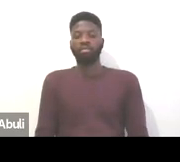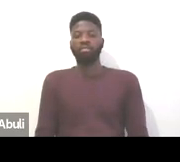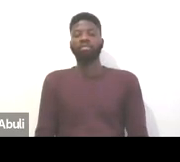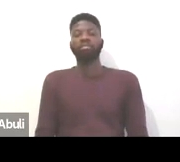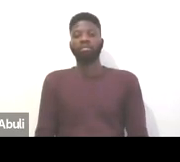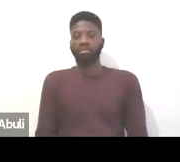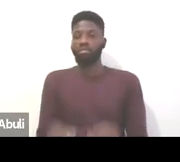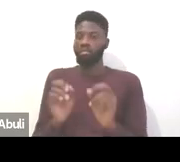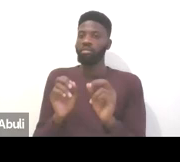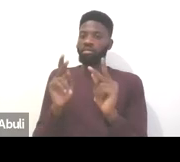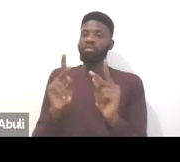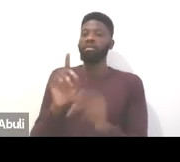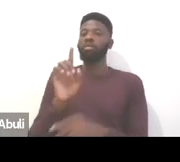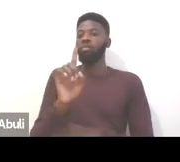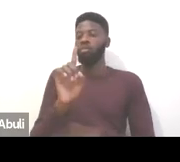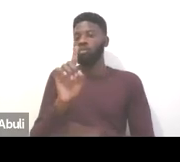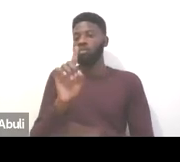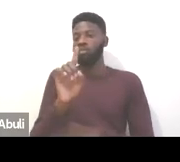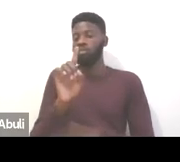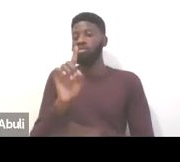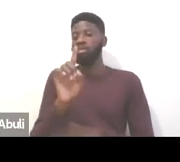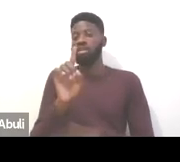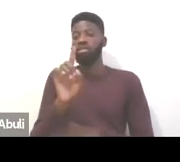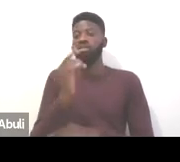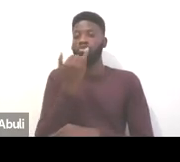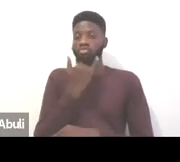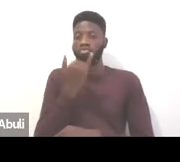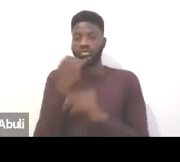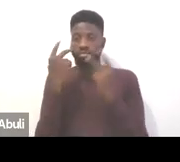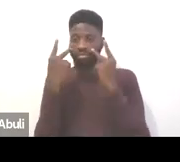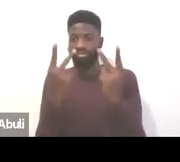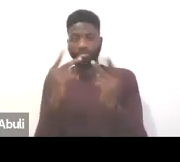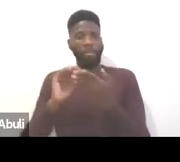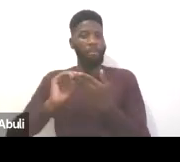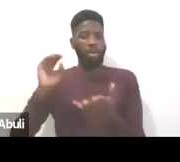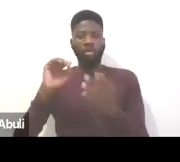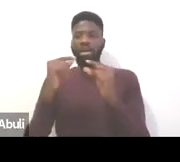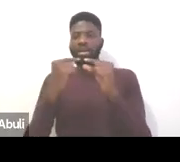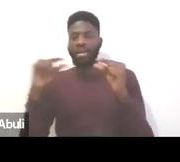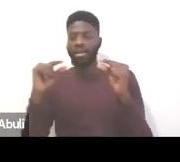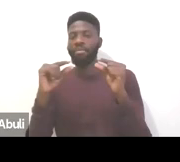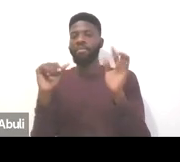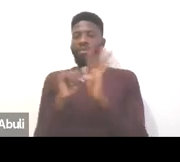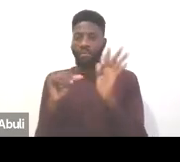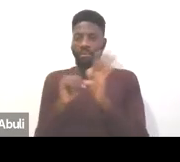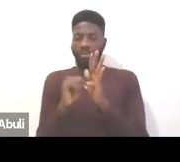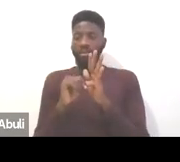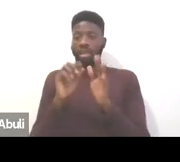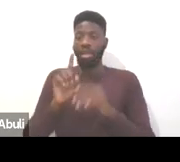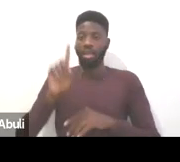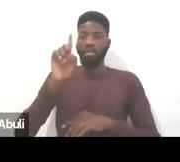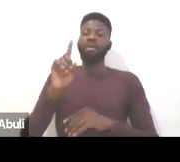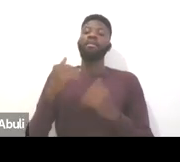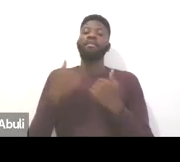Okay, one of the errors I've spotted is there's so much grammatical error, especially from up we see there's